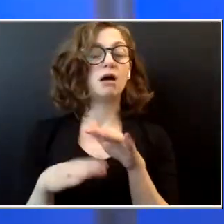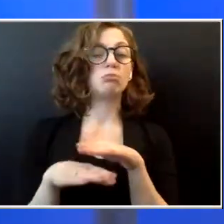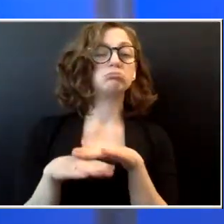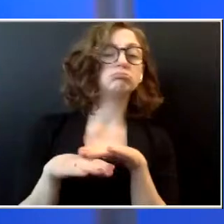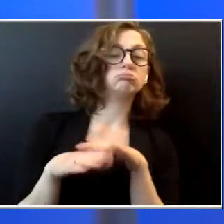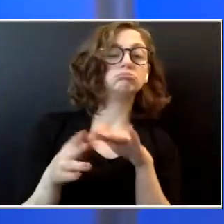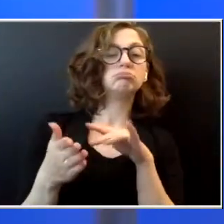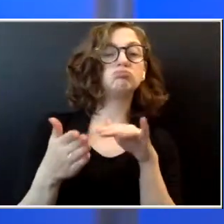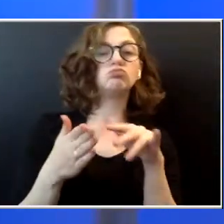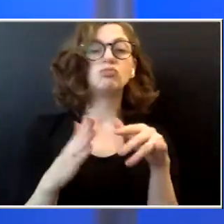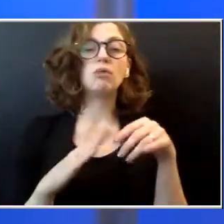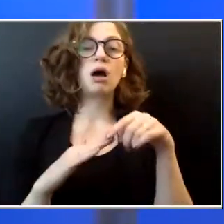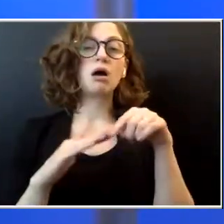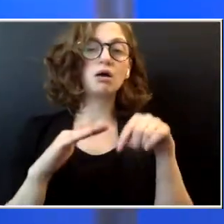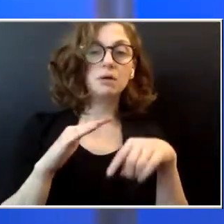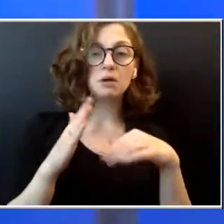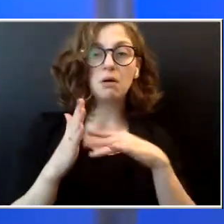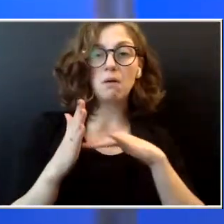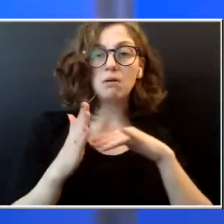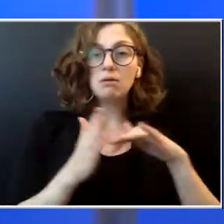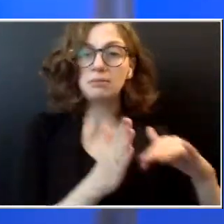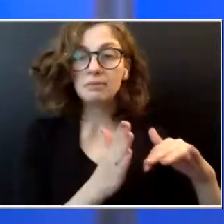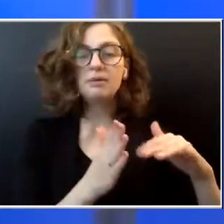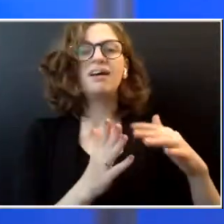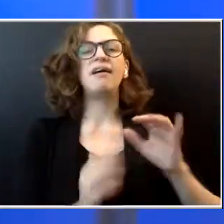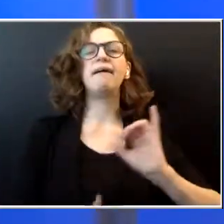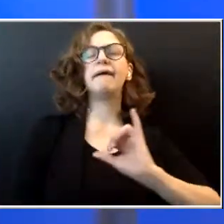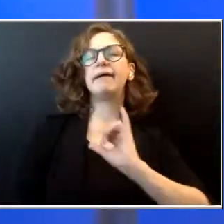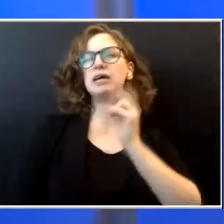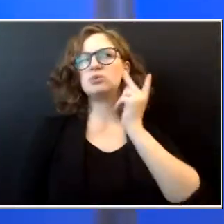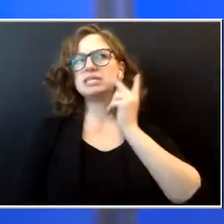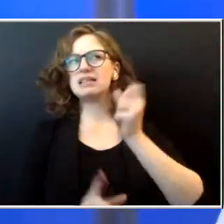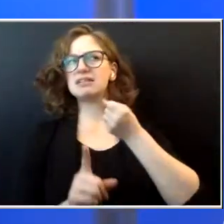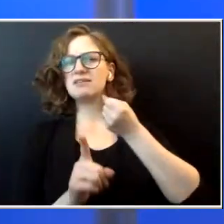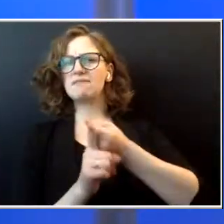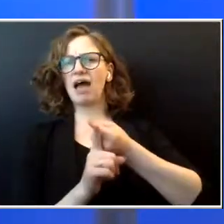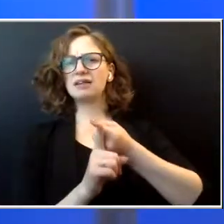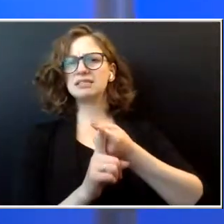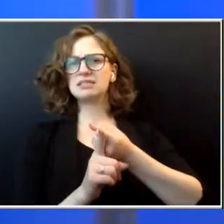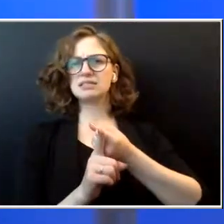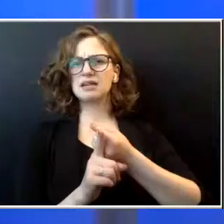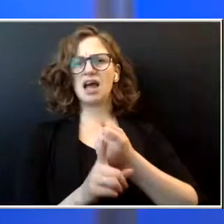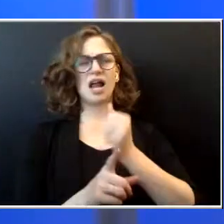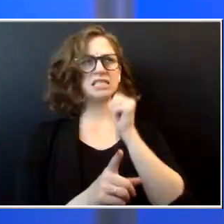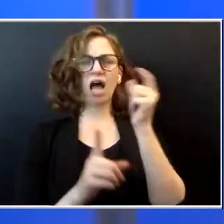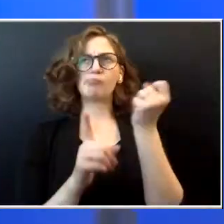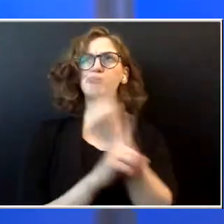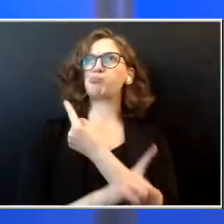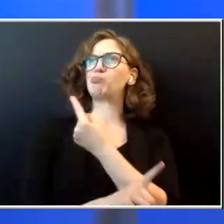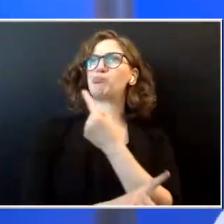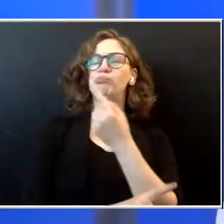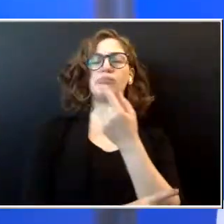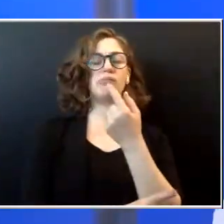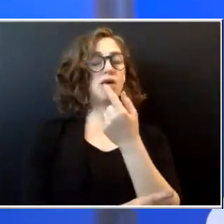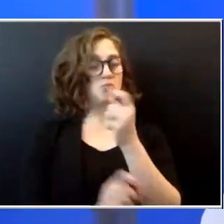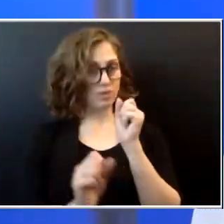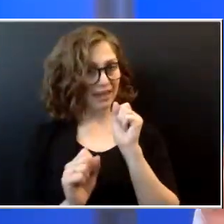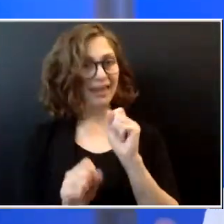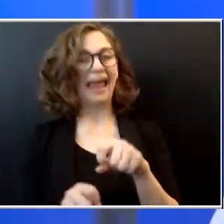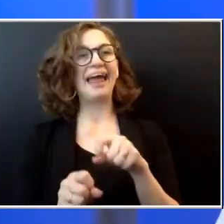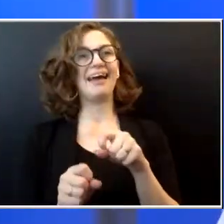hey, you see this effect and everything, and it's not just a fluke. This is actually something that is reproducible in numerous studies, and so